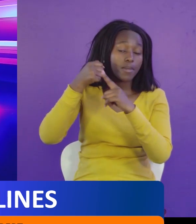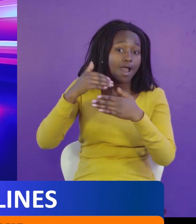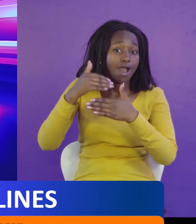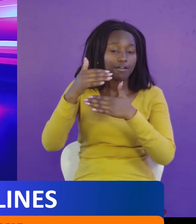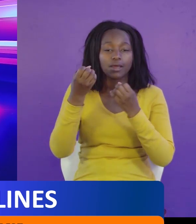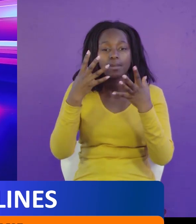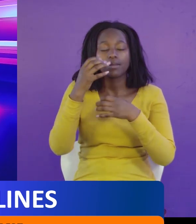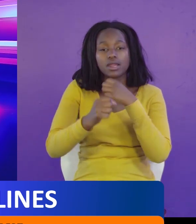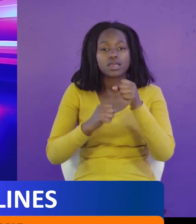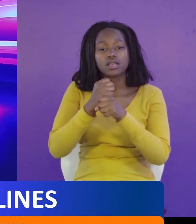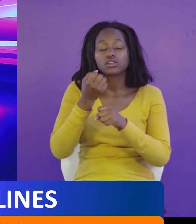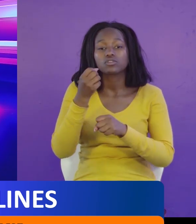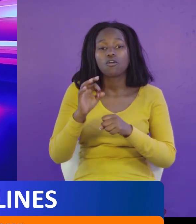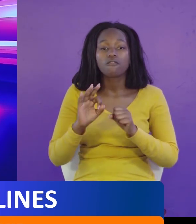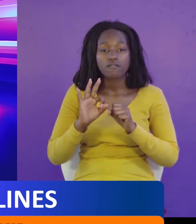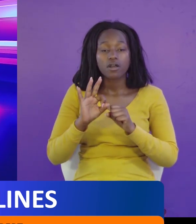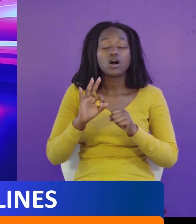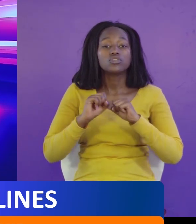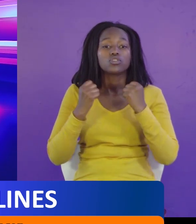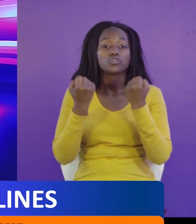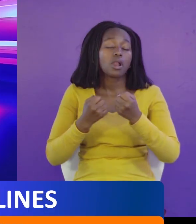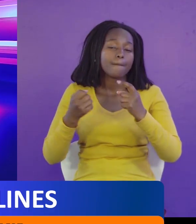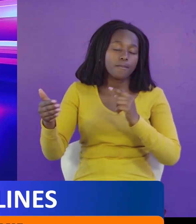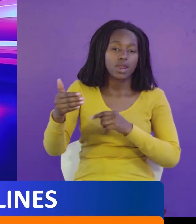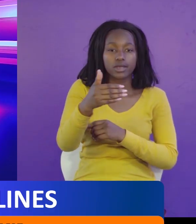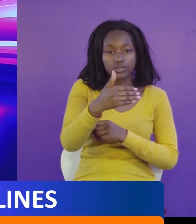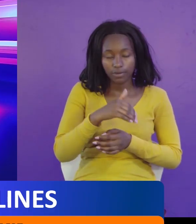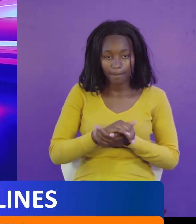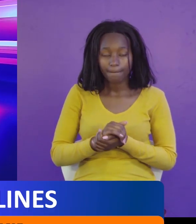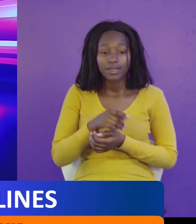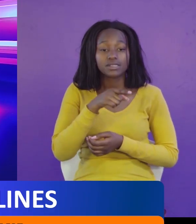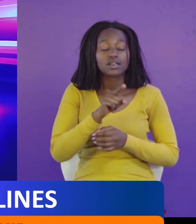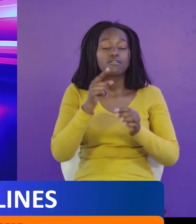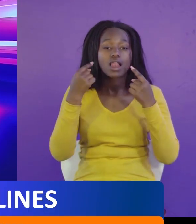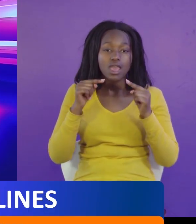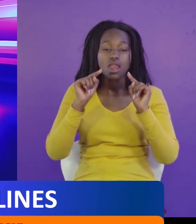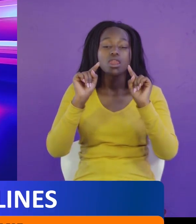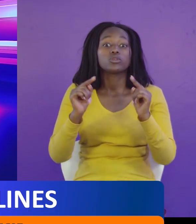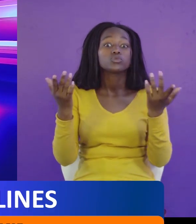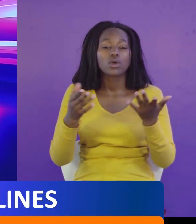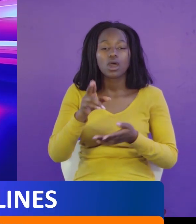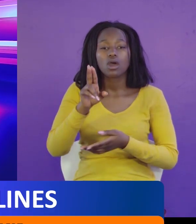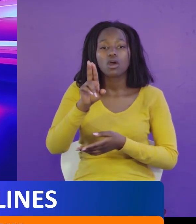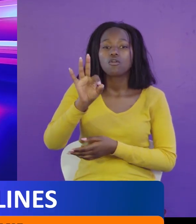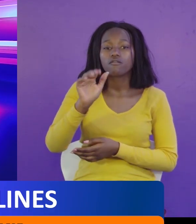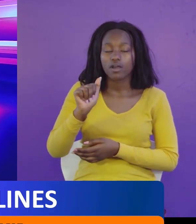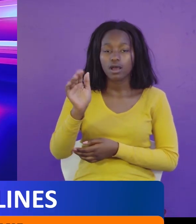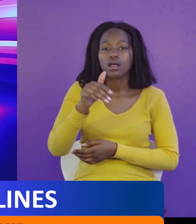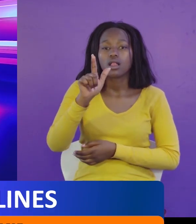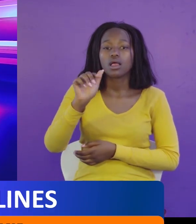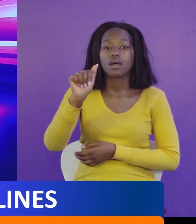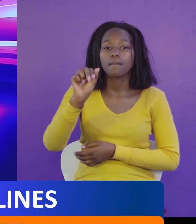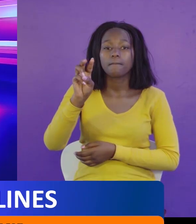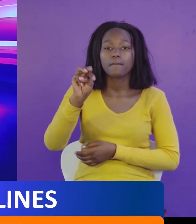mobilization. Mwangi, who made the announcement at Ufungamano House, which bears the hallmark of